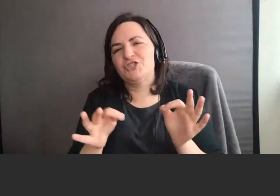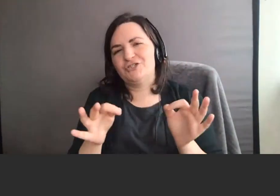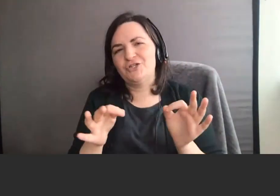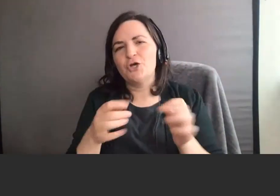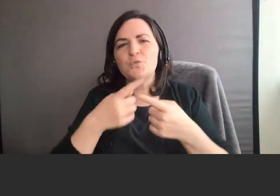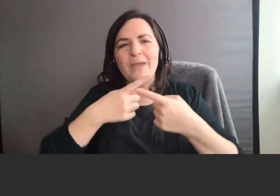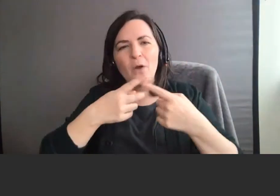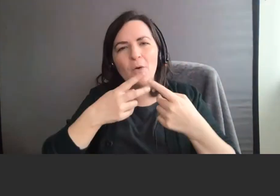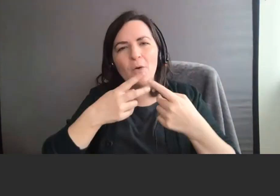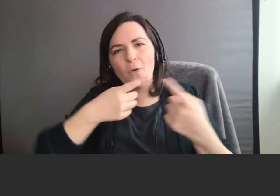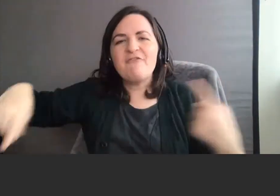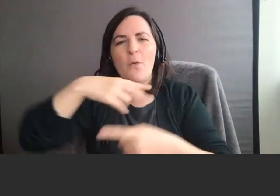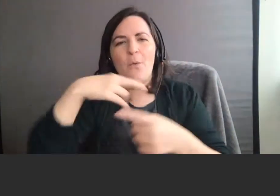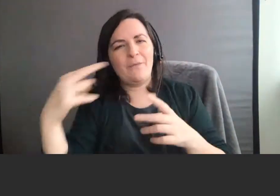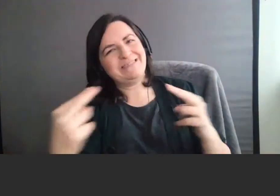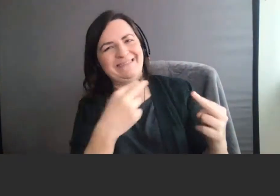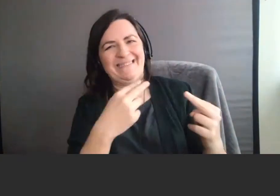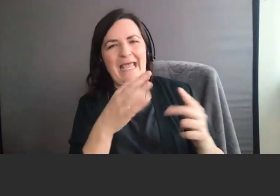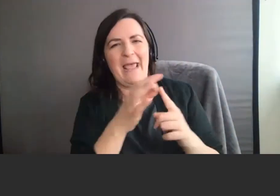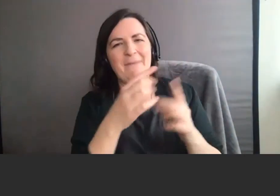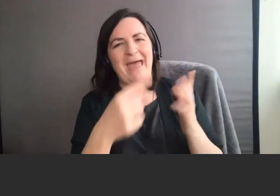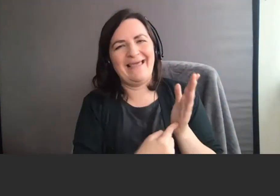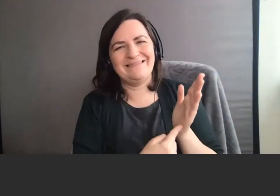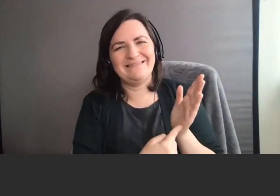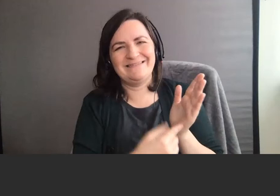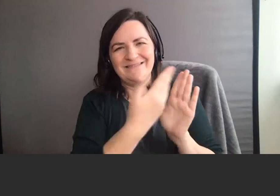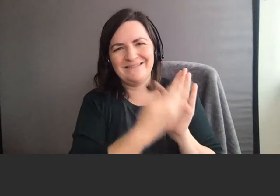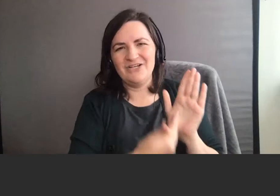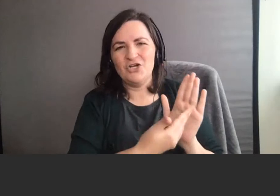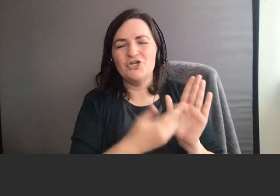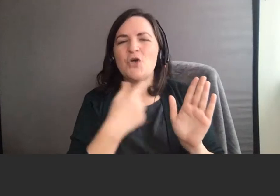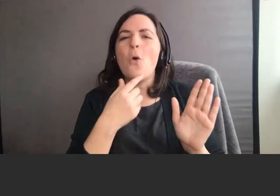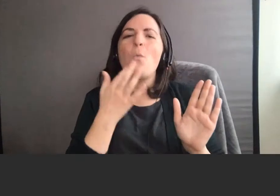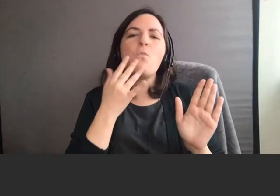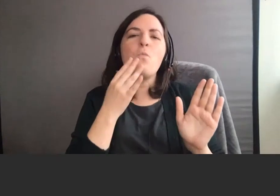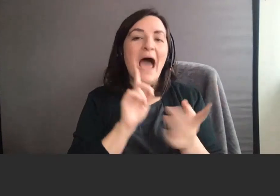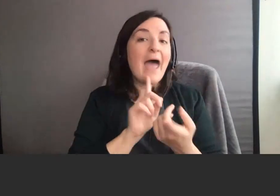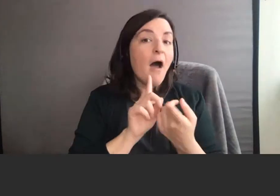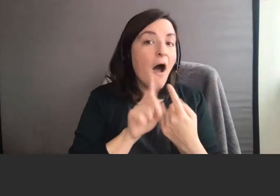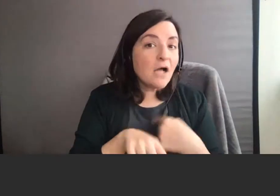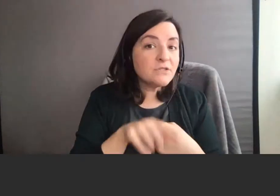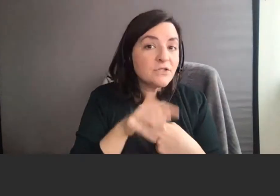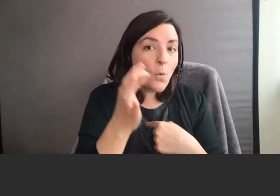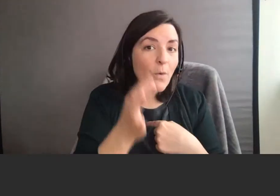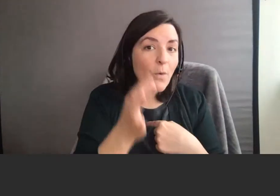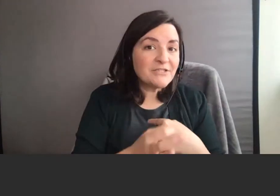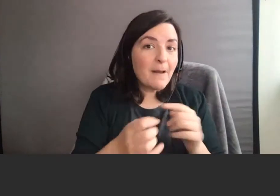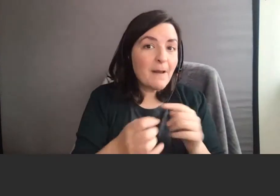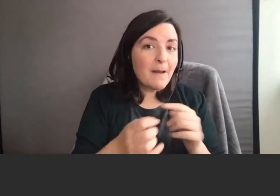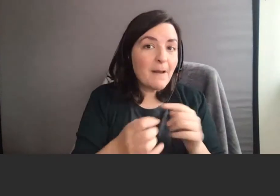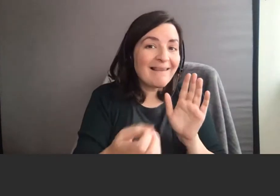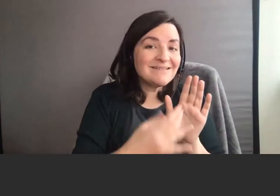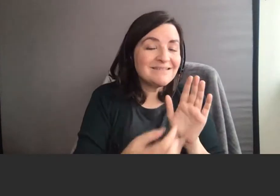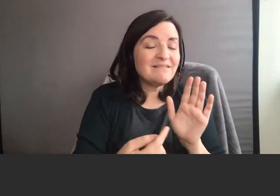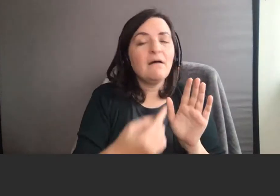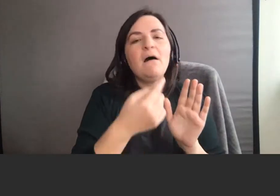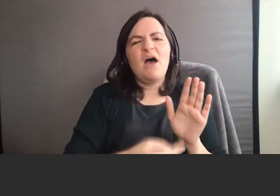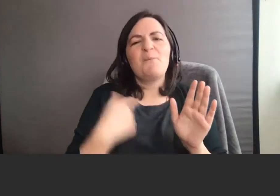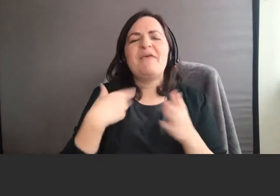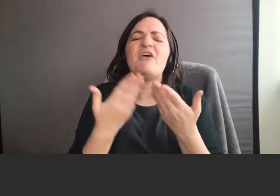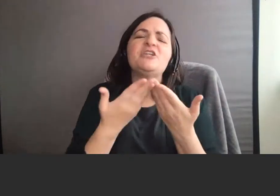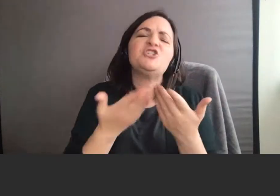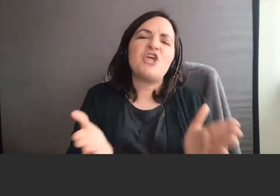everybody, and I will try and make my responses to questions on the Padlet as generic as possible. But if it's a question about your specific focus,